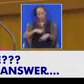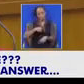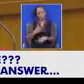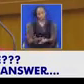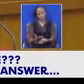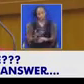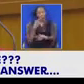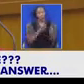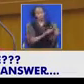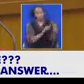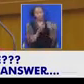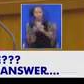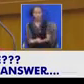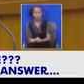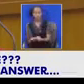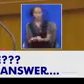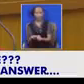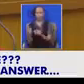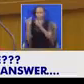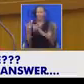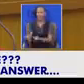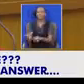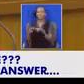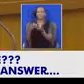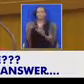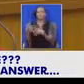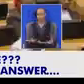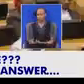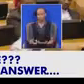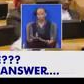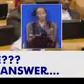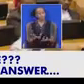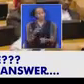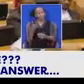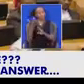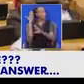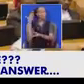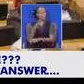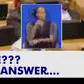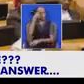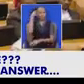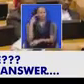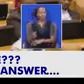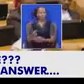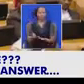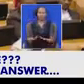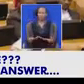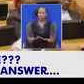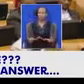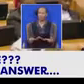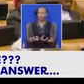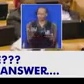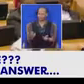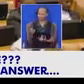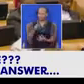came back, you became a historical mistake, which came out of Robben Island. You can't ask the question, who are your